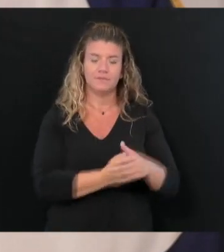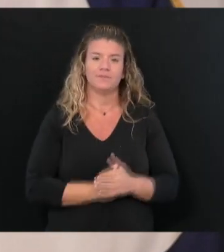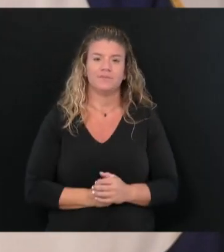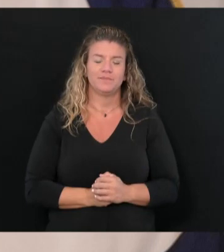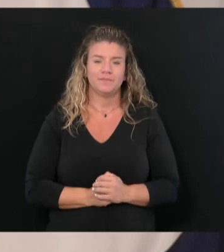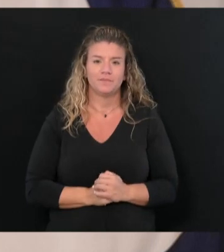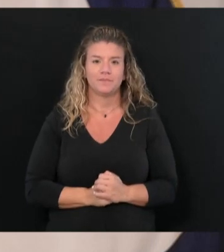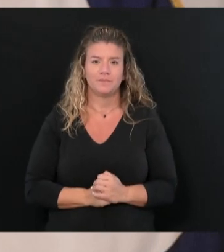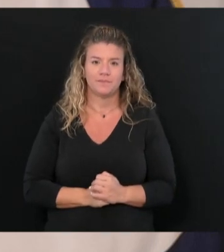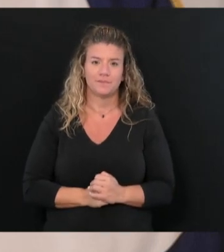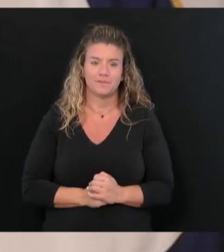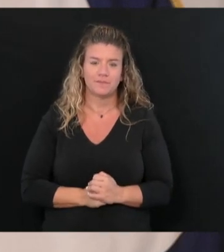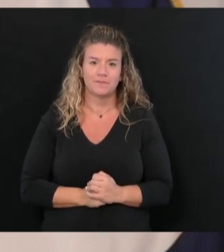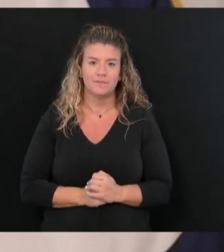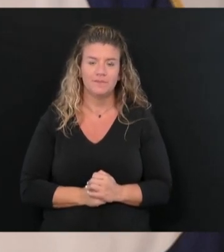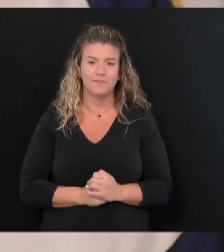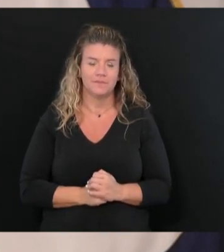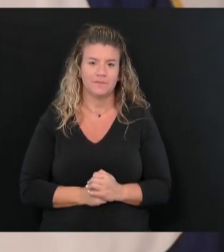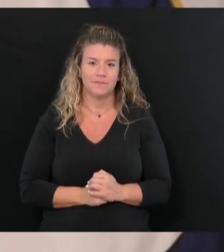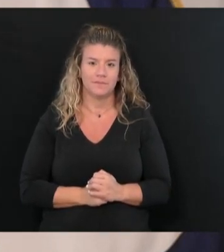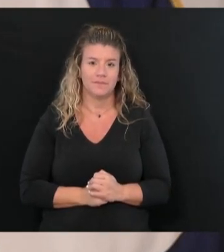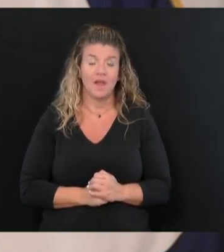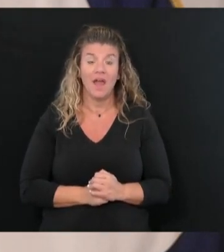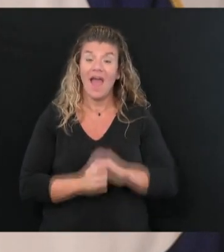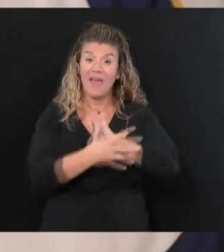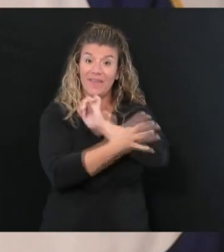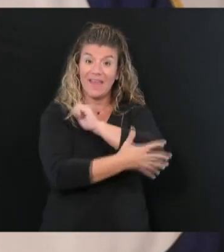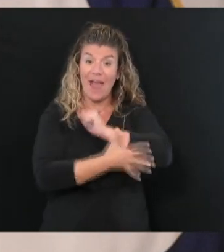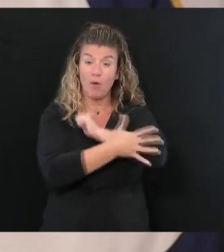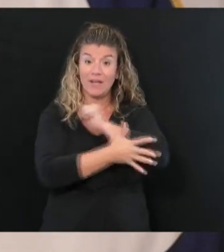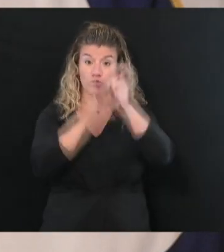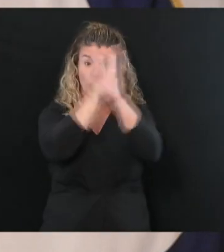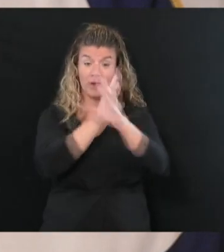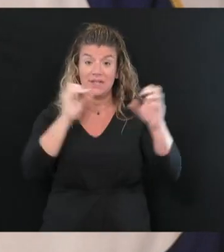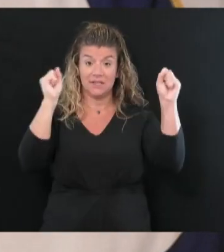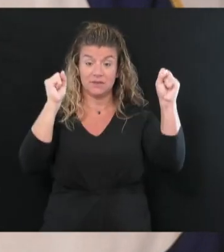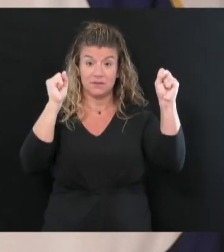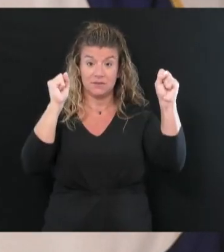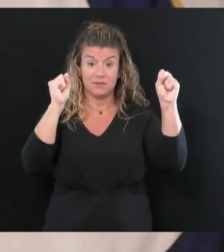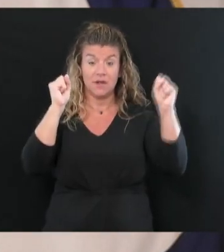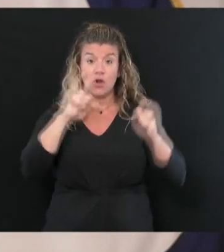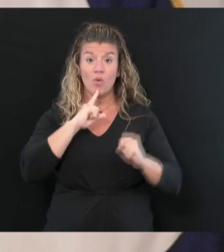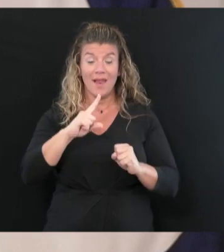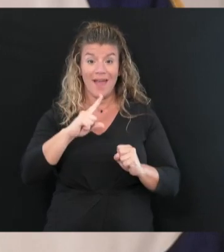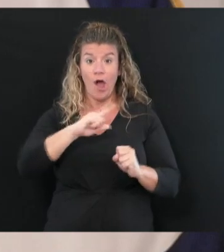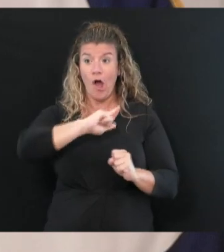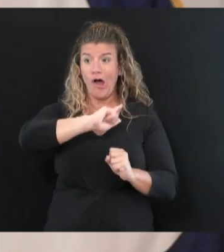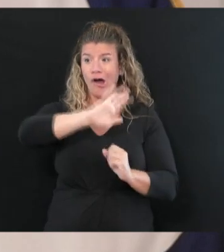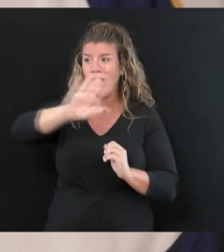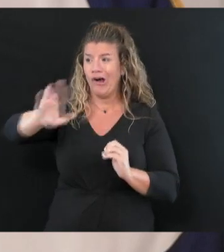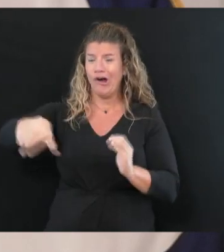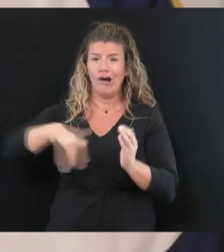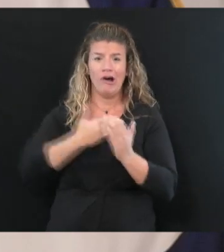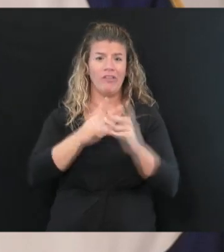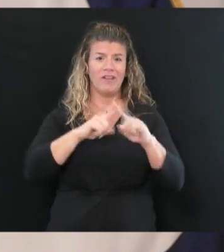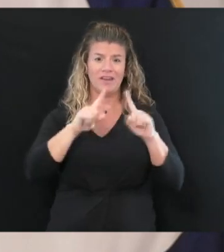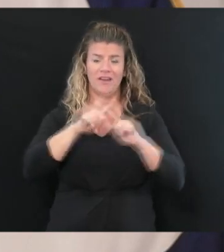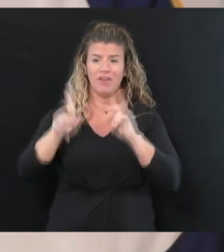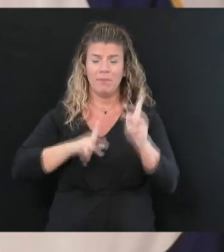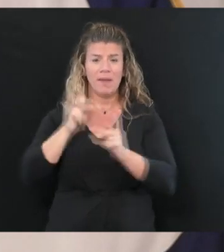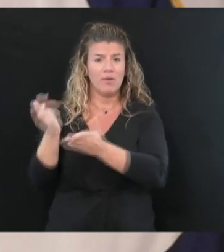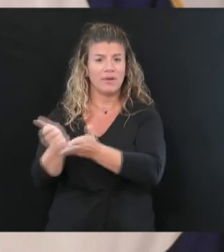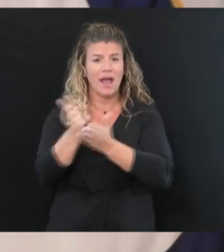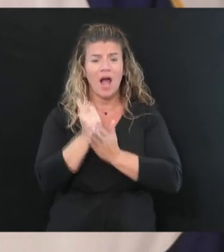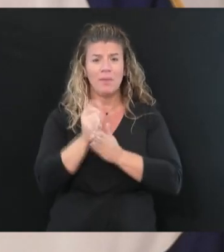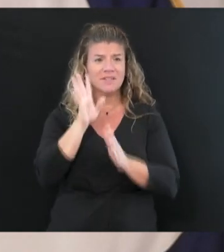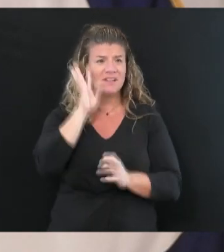quick. Our county superintendents, all the people that have absolutely put in the licks to come up with the plans and do